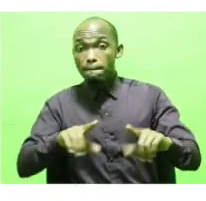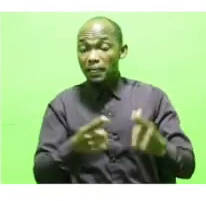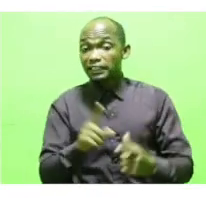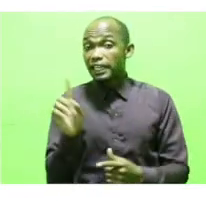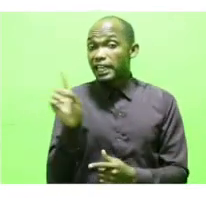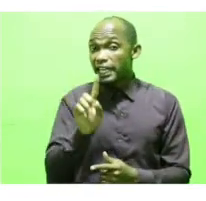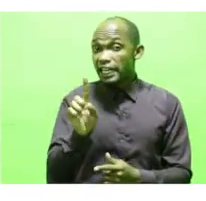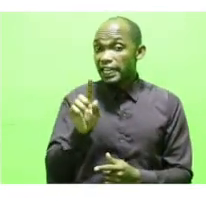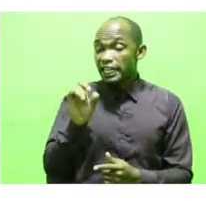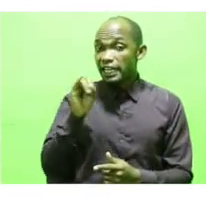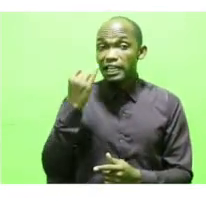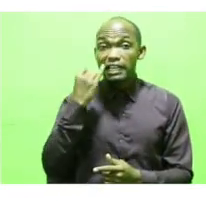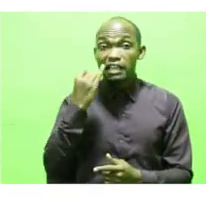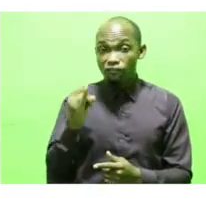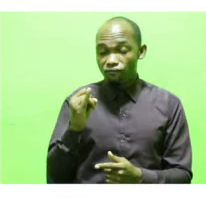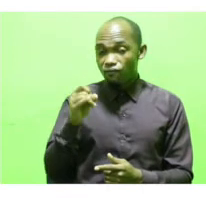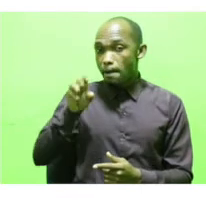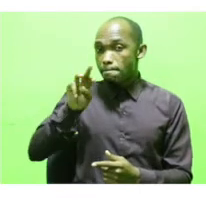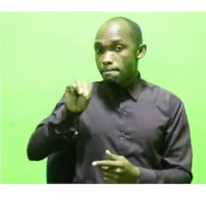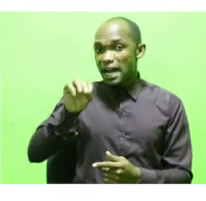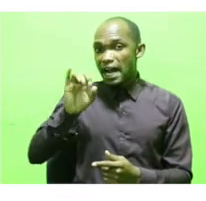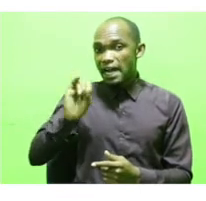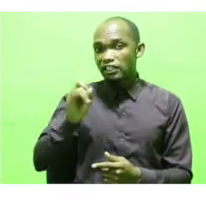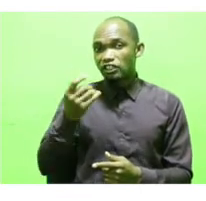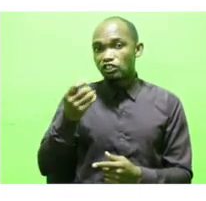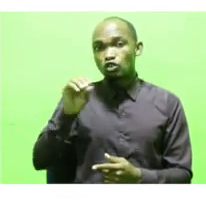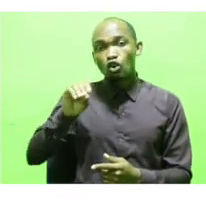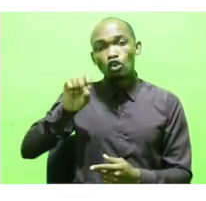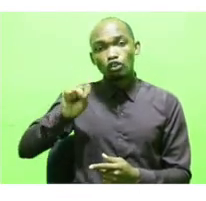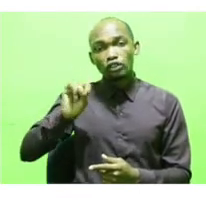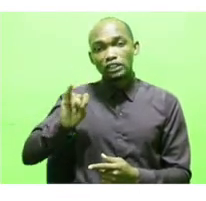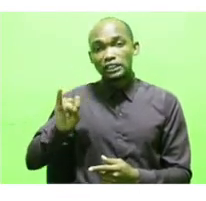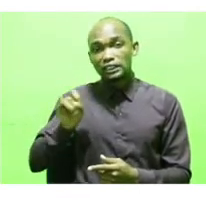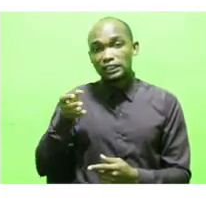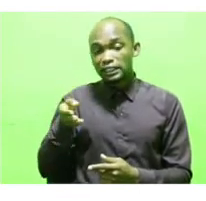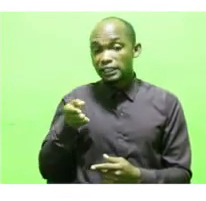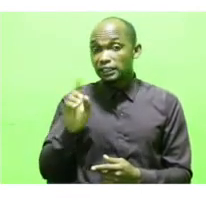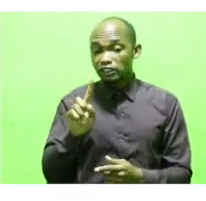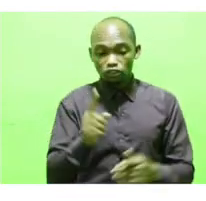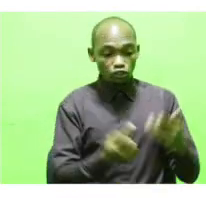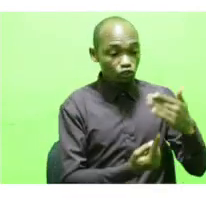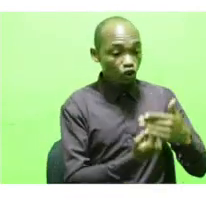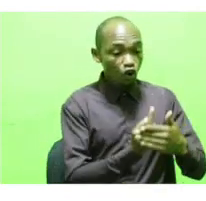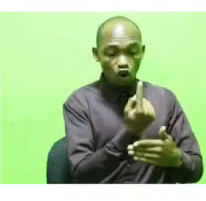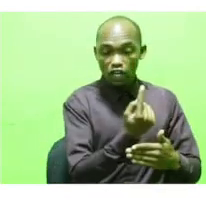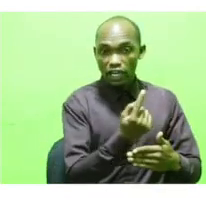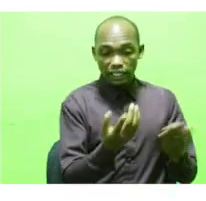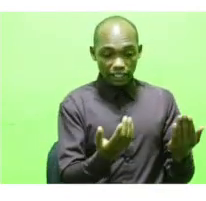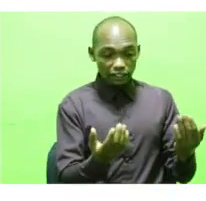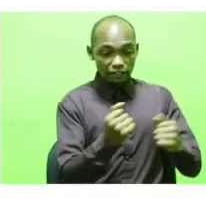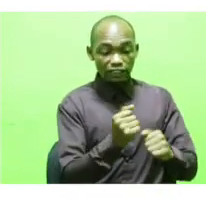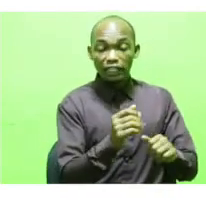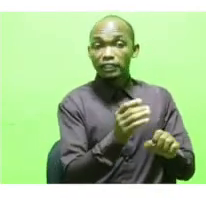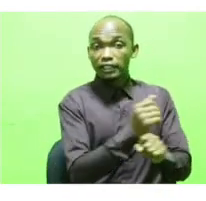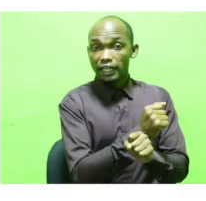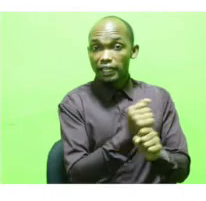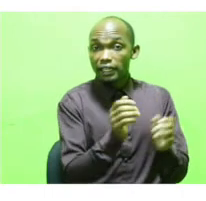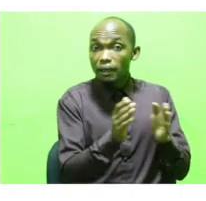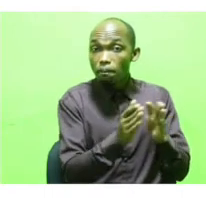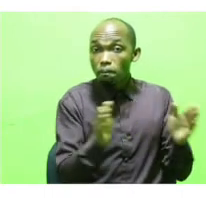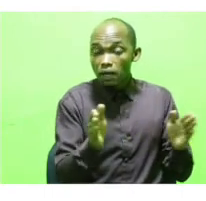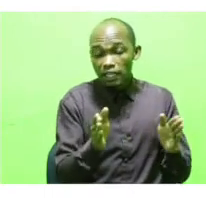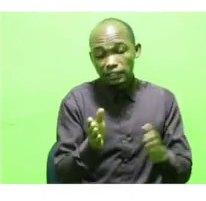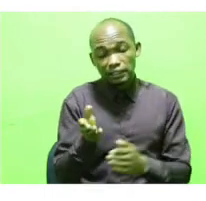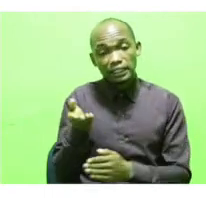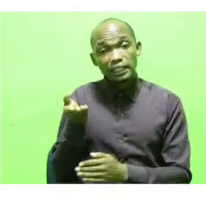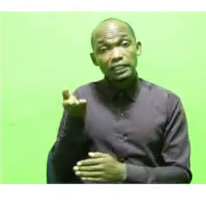occurring, or if mitosis would not occur, as the passing days increase, the number of cells would just die and not be replaced, and in the